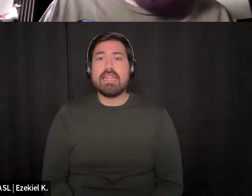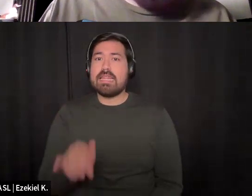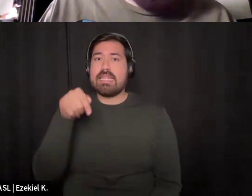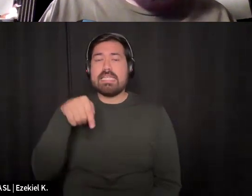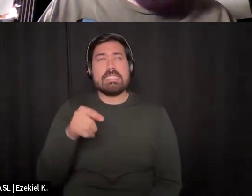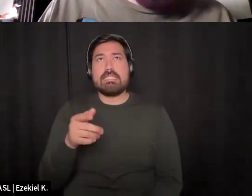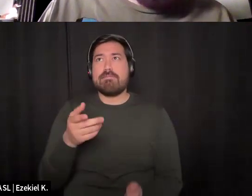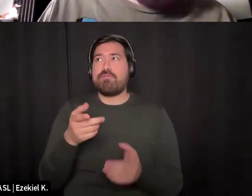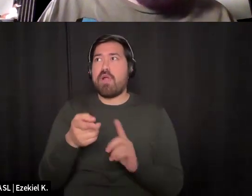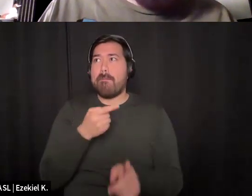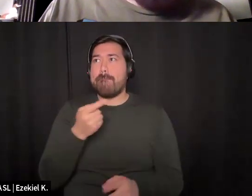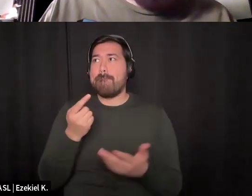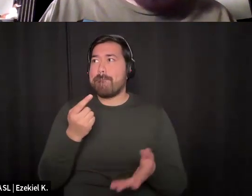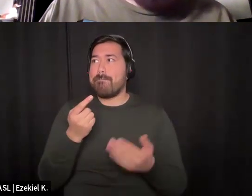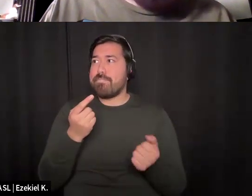from